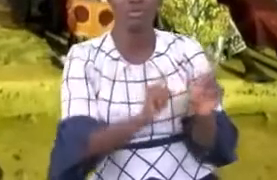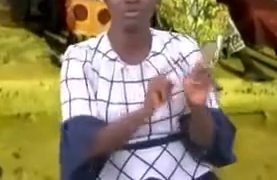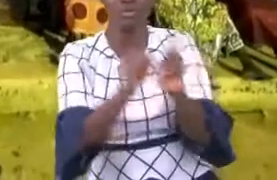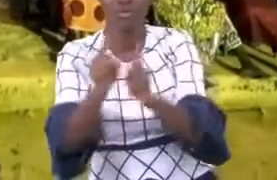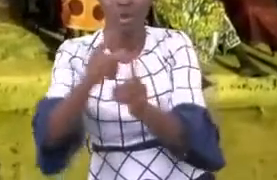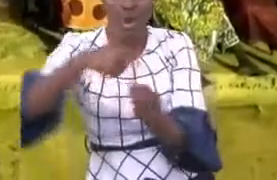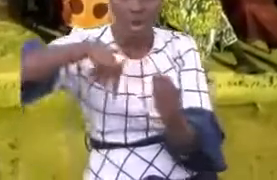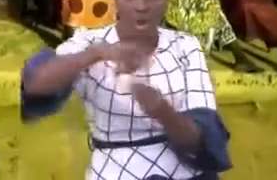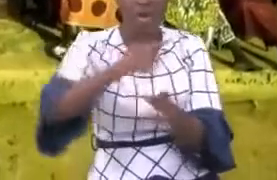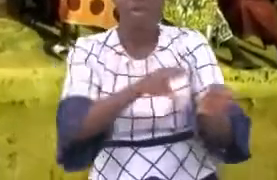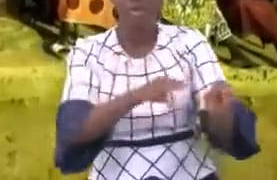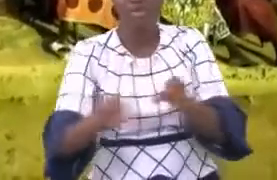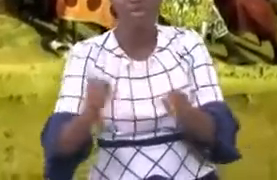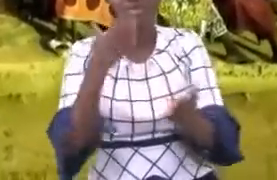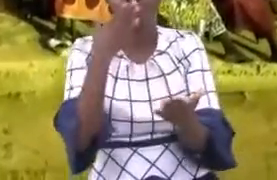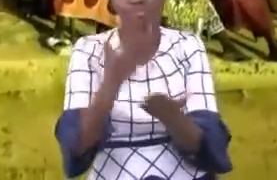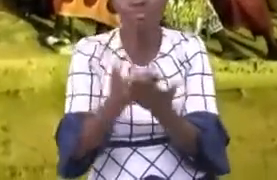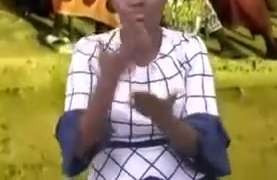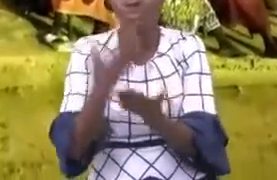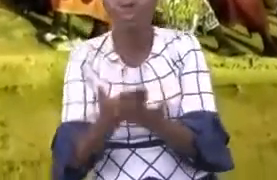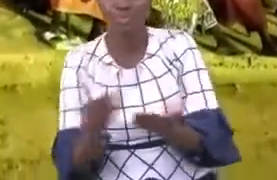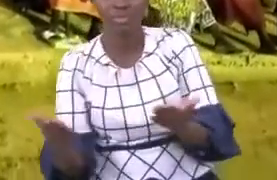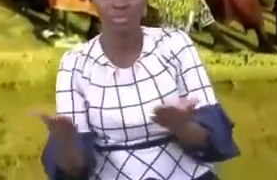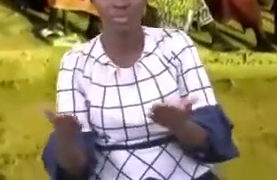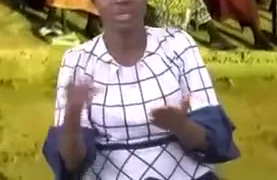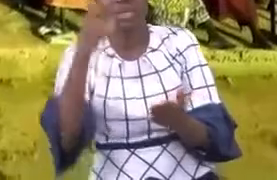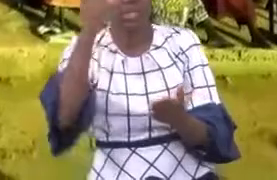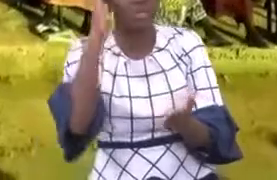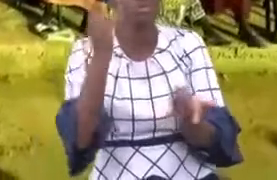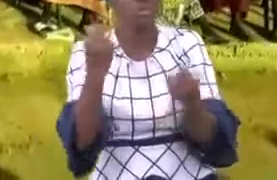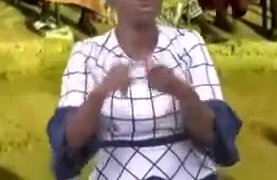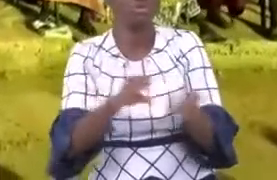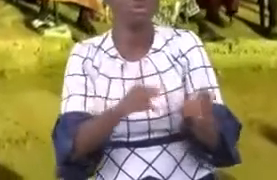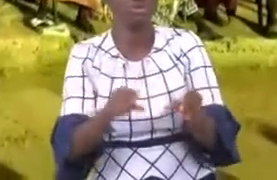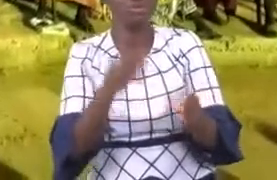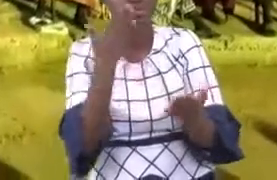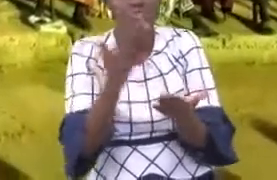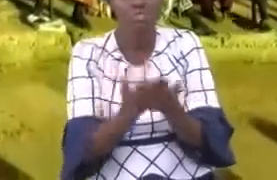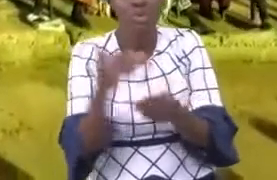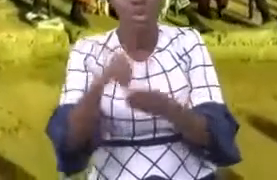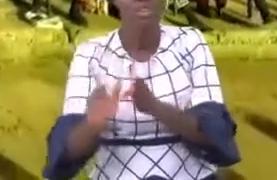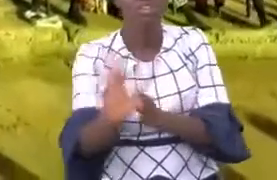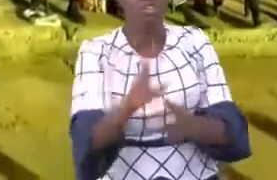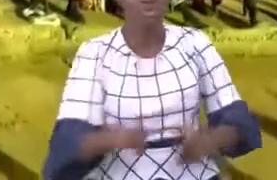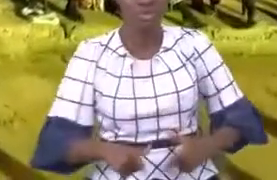tonight. As you give yourself to the Lord and say, Lord, here I am. I